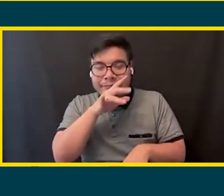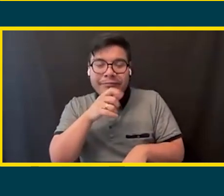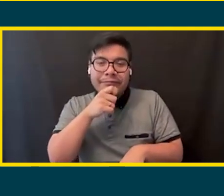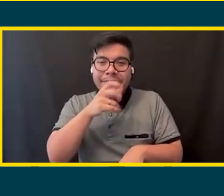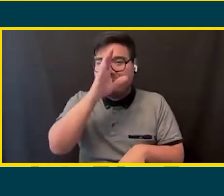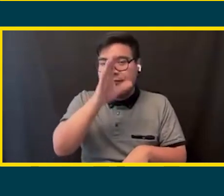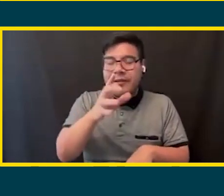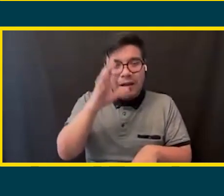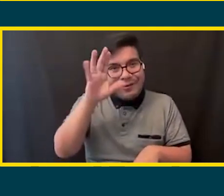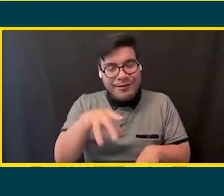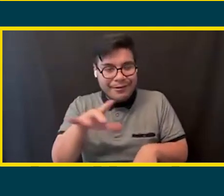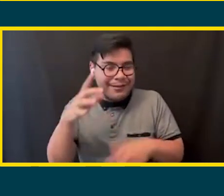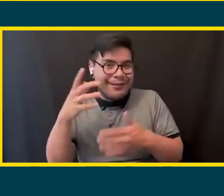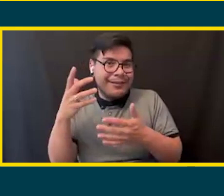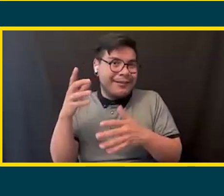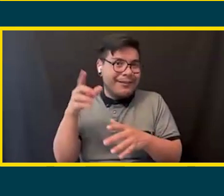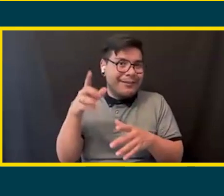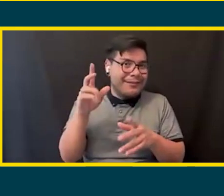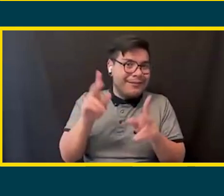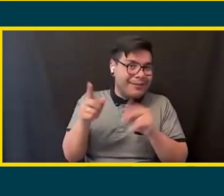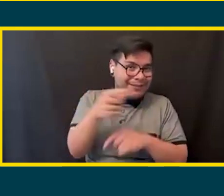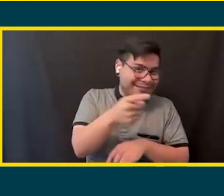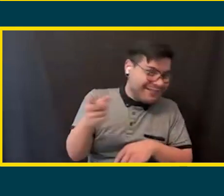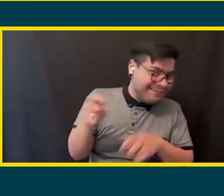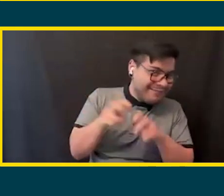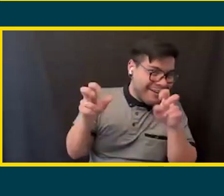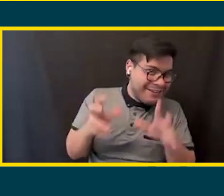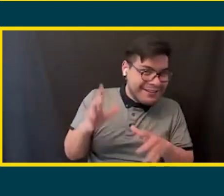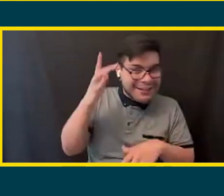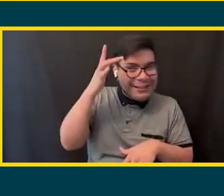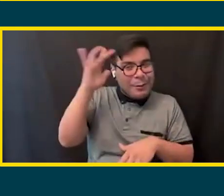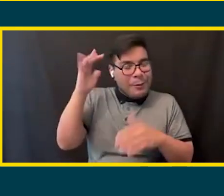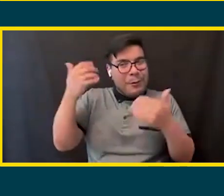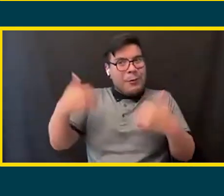intellectually scary, but very kind individuals.